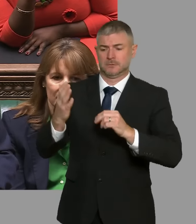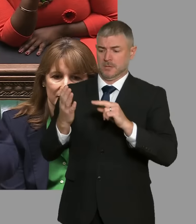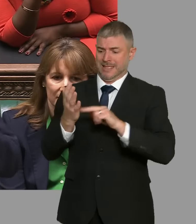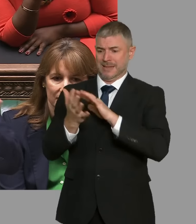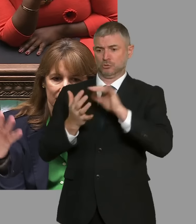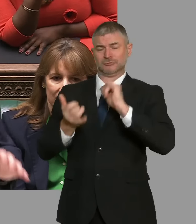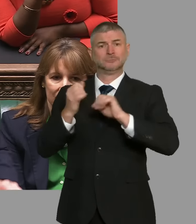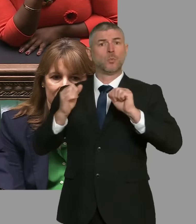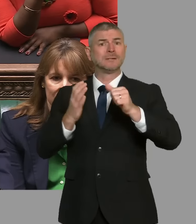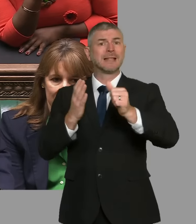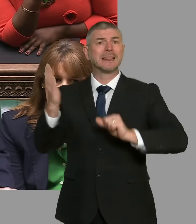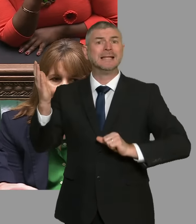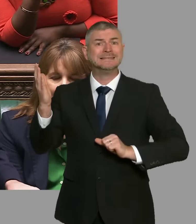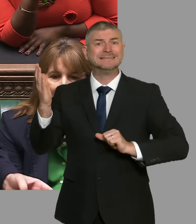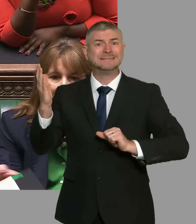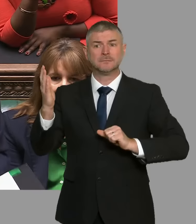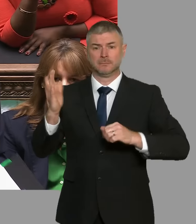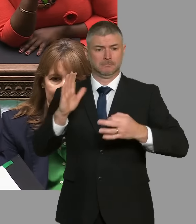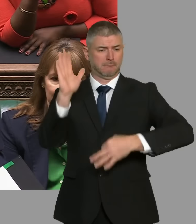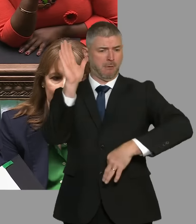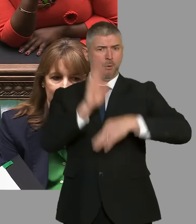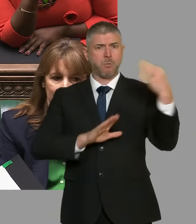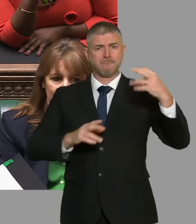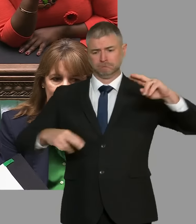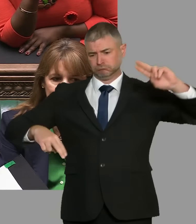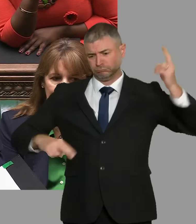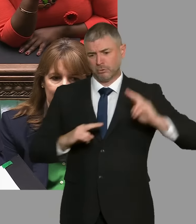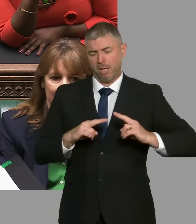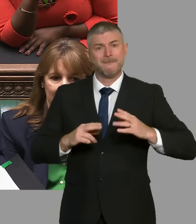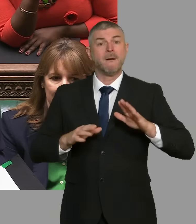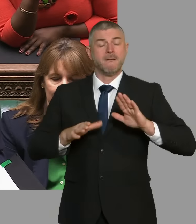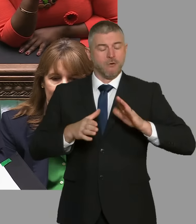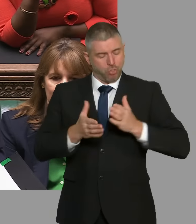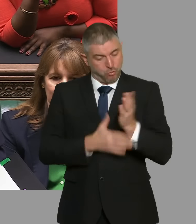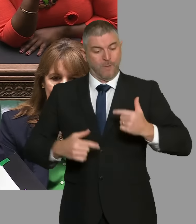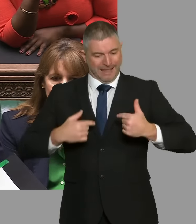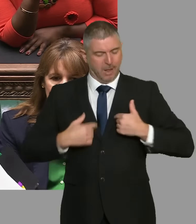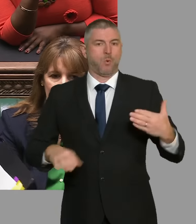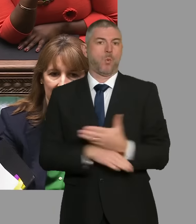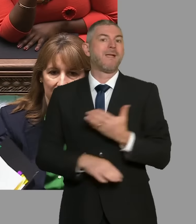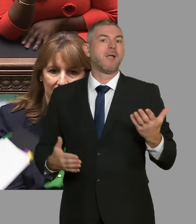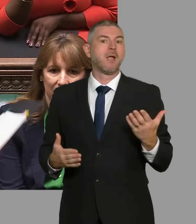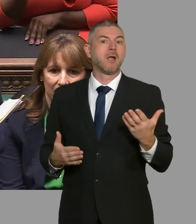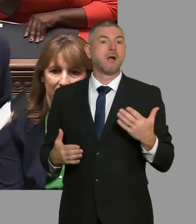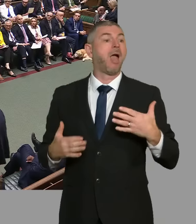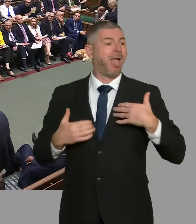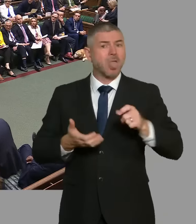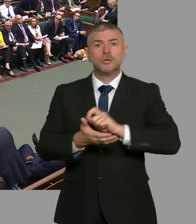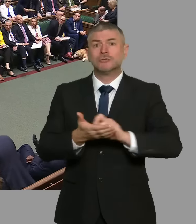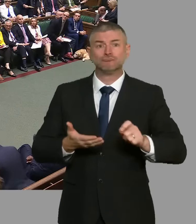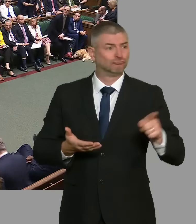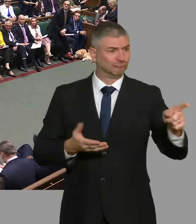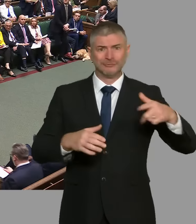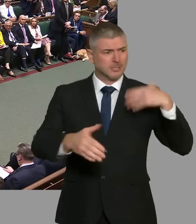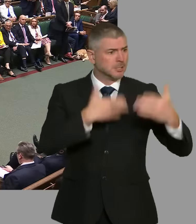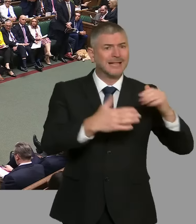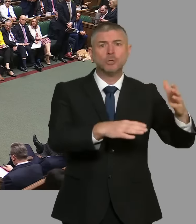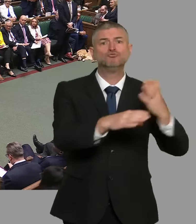NHS England, we're investing on the front line. That's what the Health Secretary is doing today, getting on with his job, and he's doing a very good job too.